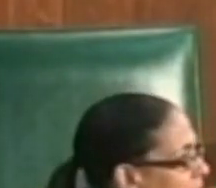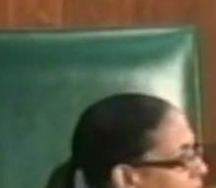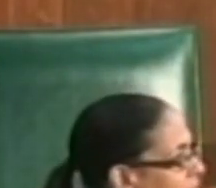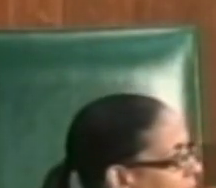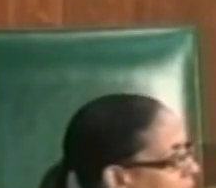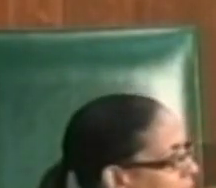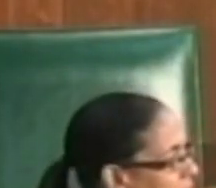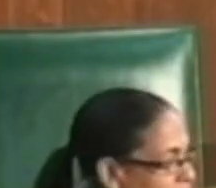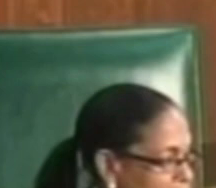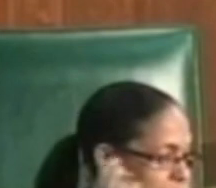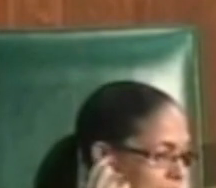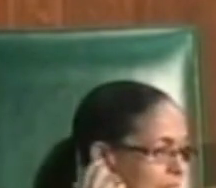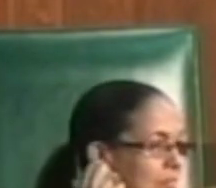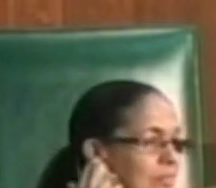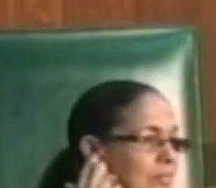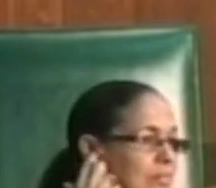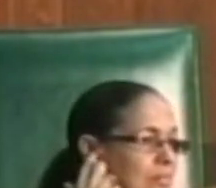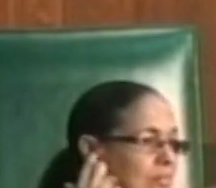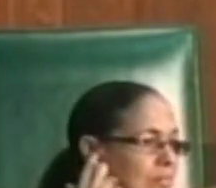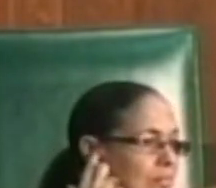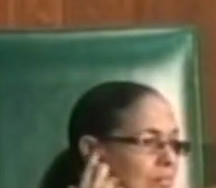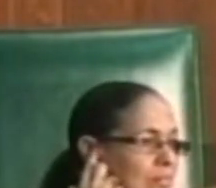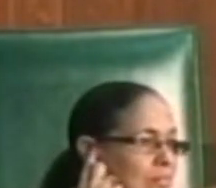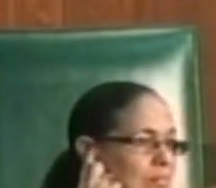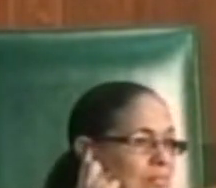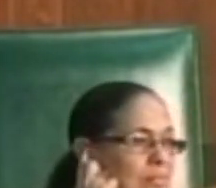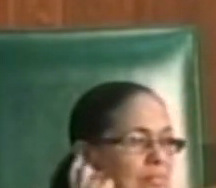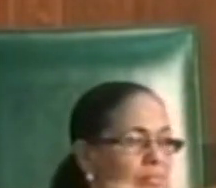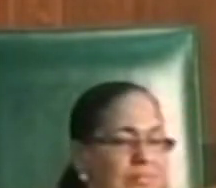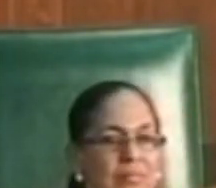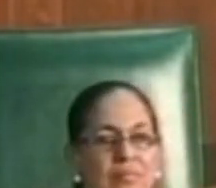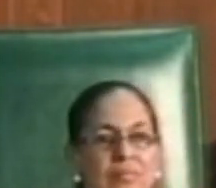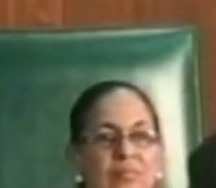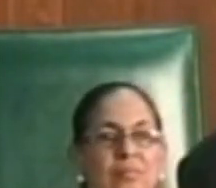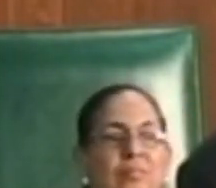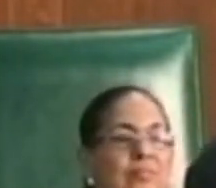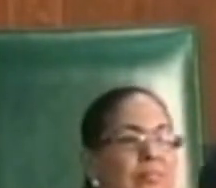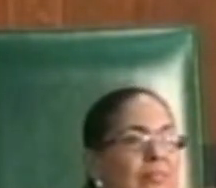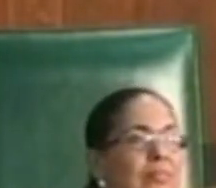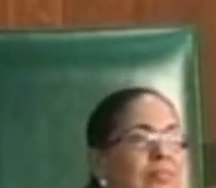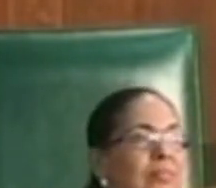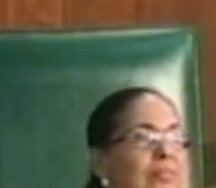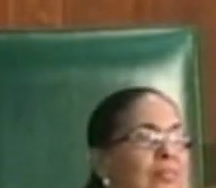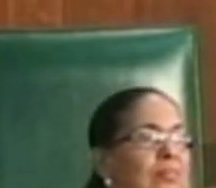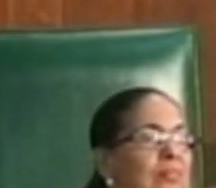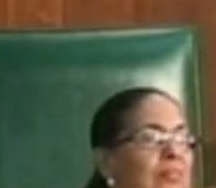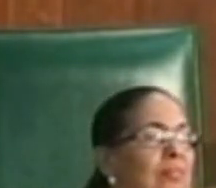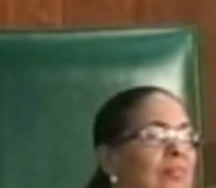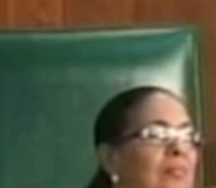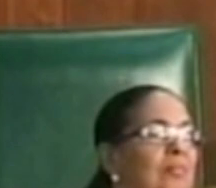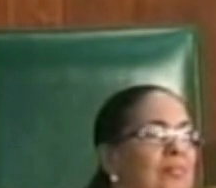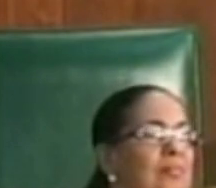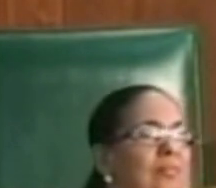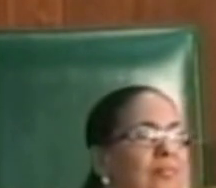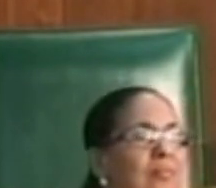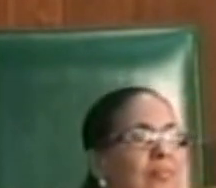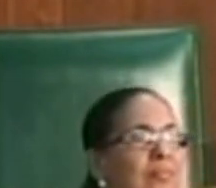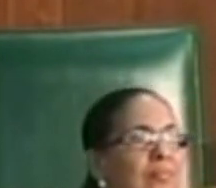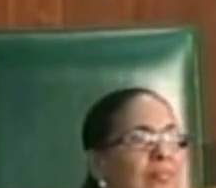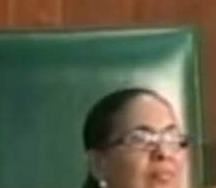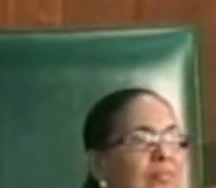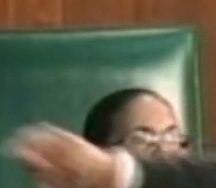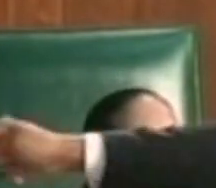Mr. Speaker, the Prime Minister of the country cannot stand up and say to the nation that my only